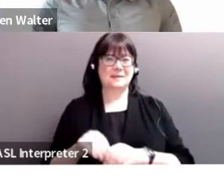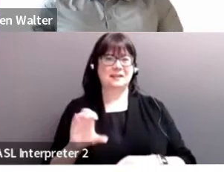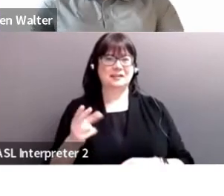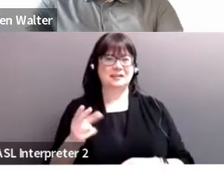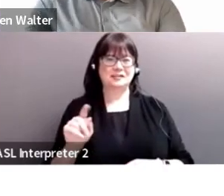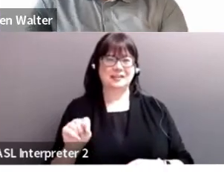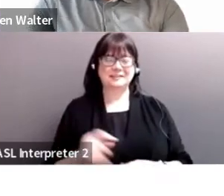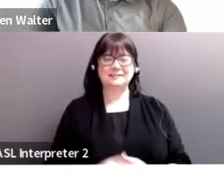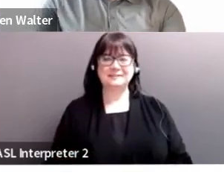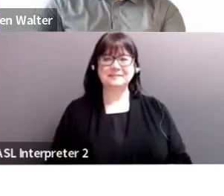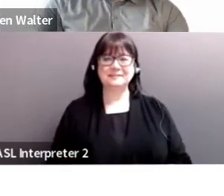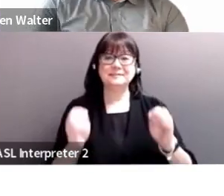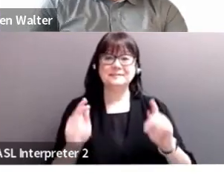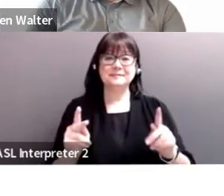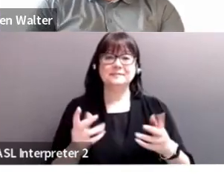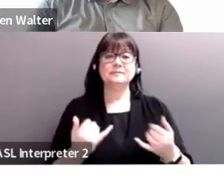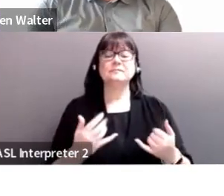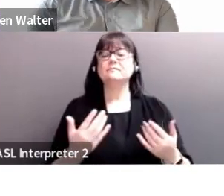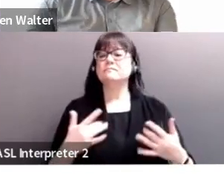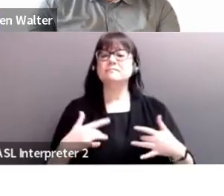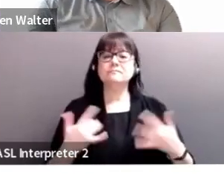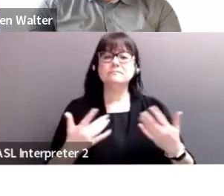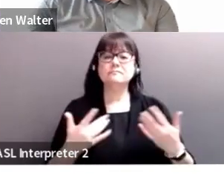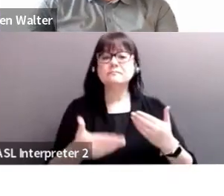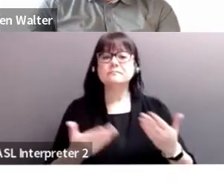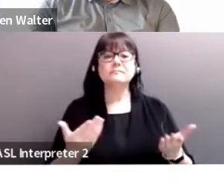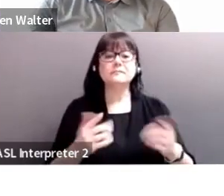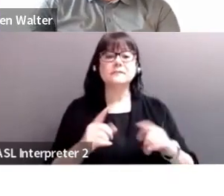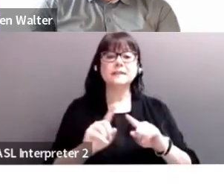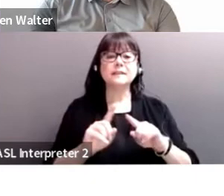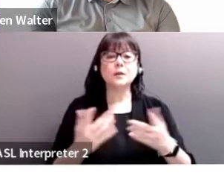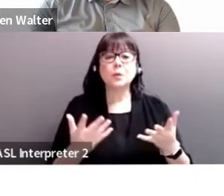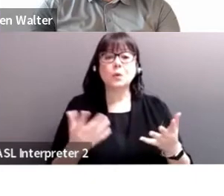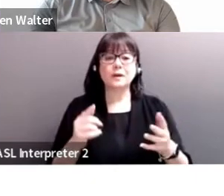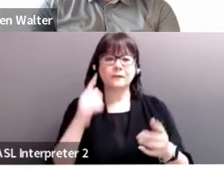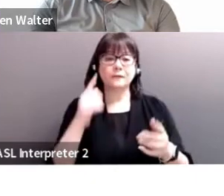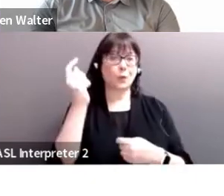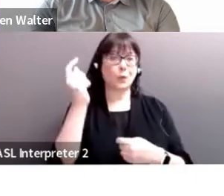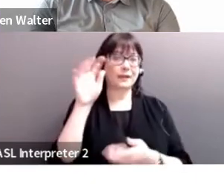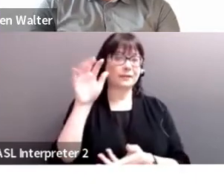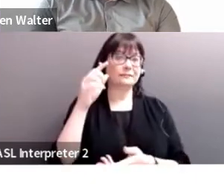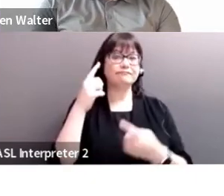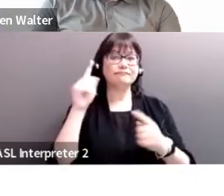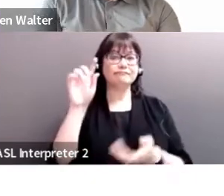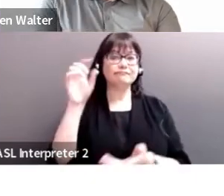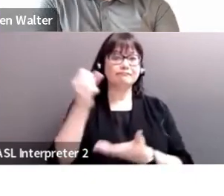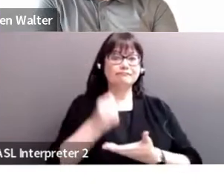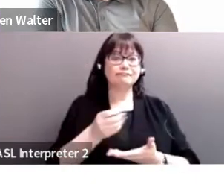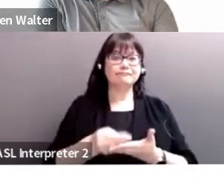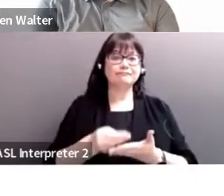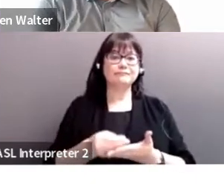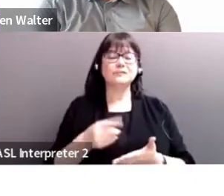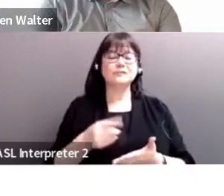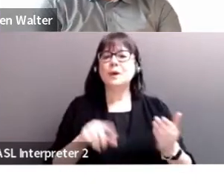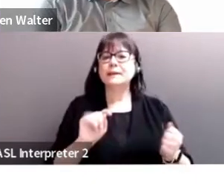Okay, so let's hop into some tips and tricks to win. So actually to secure funding. So the first thing